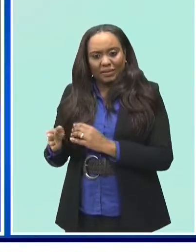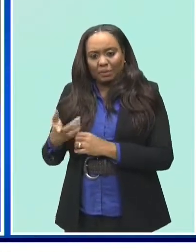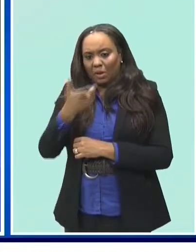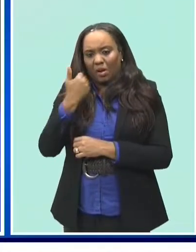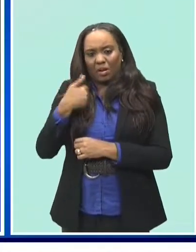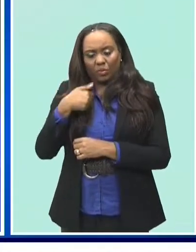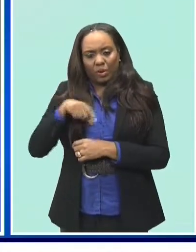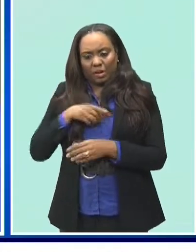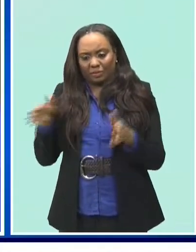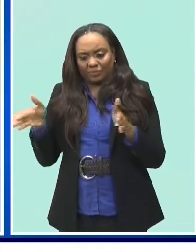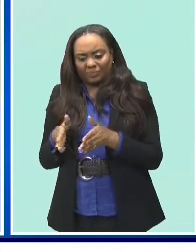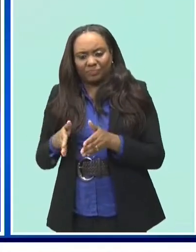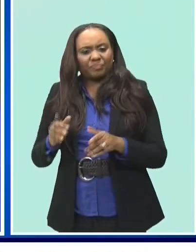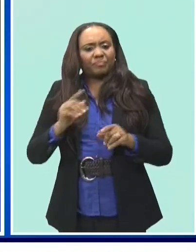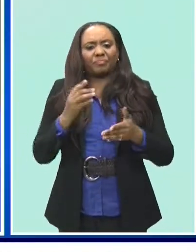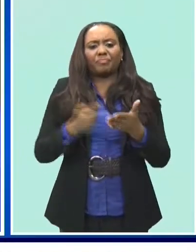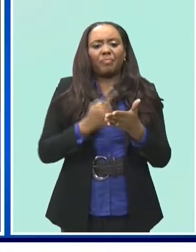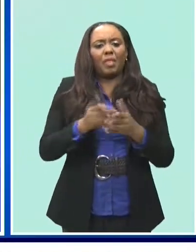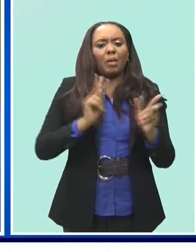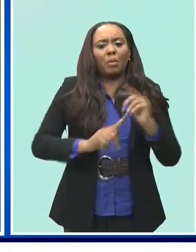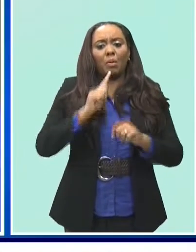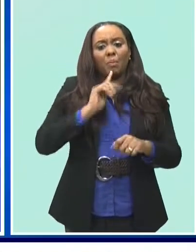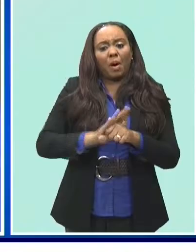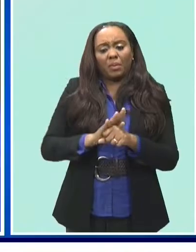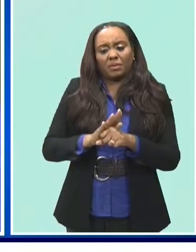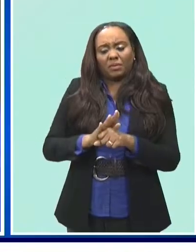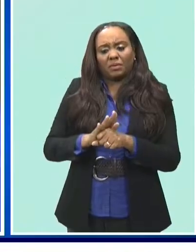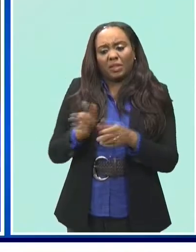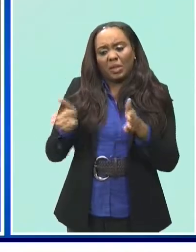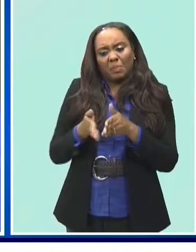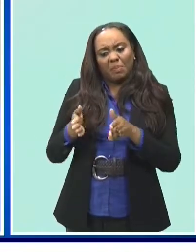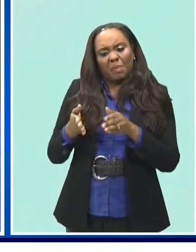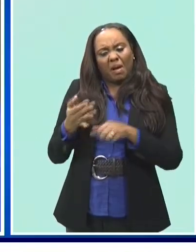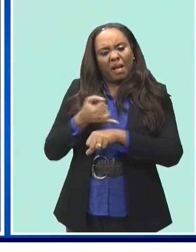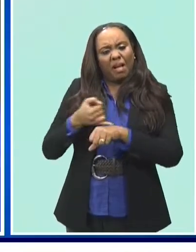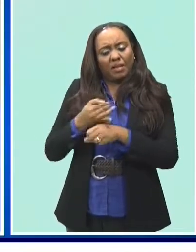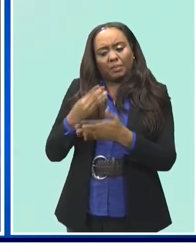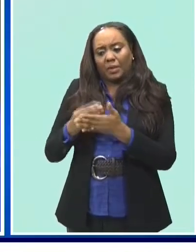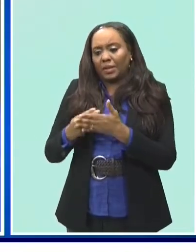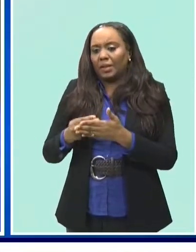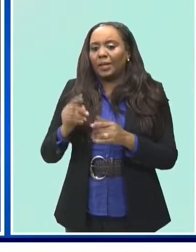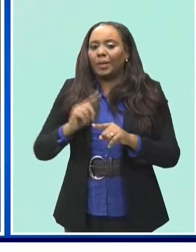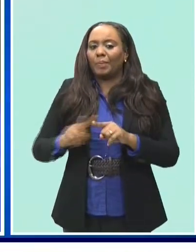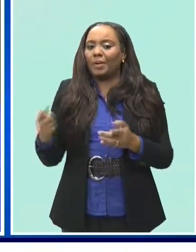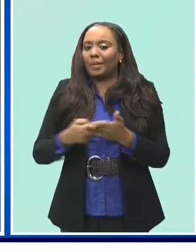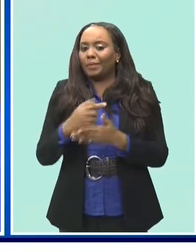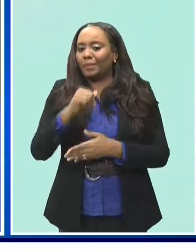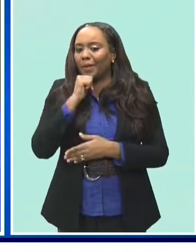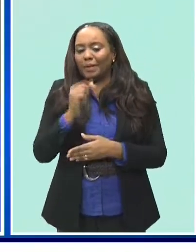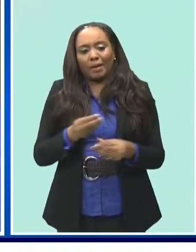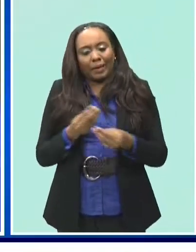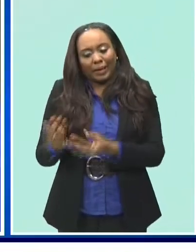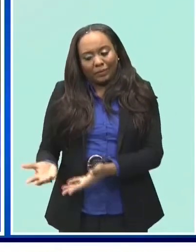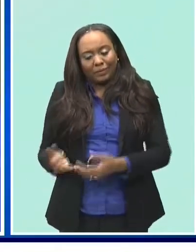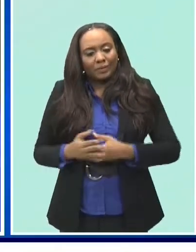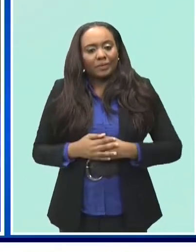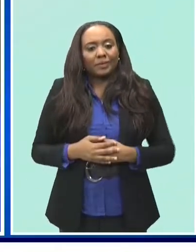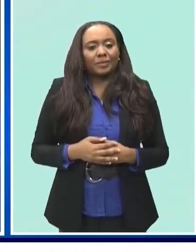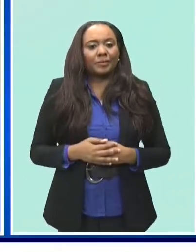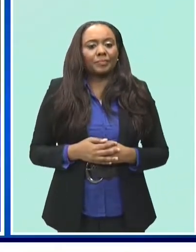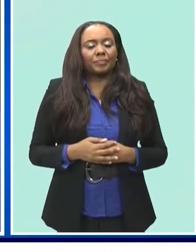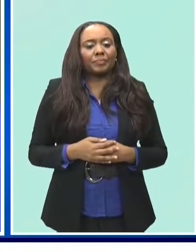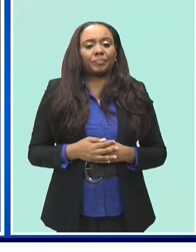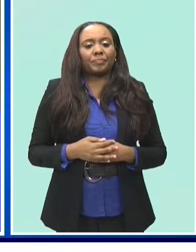and money delivered are two totally different experiences. We must not be